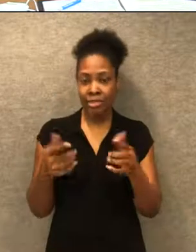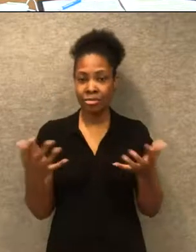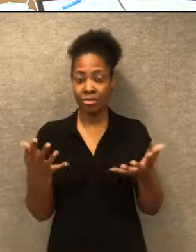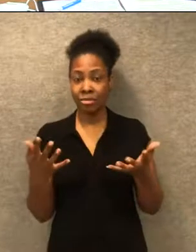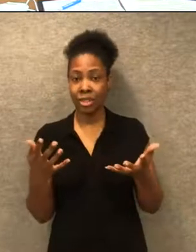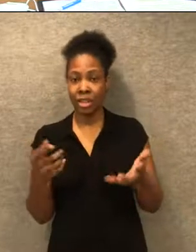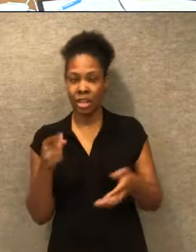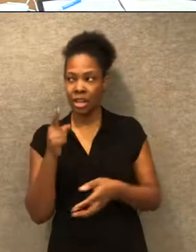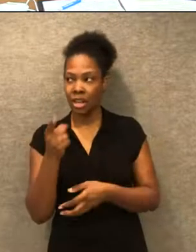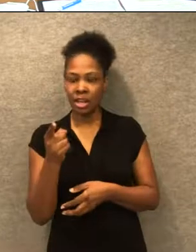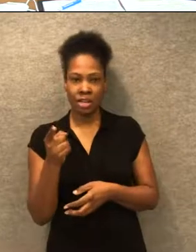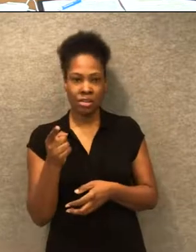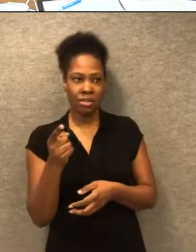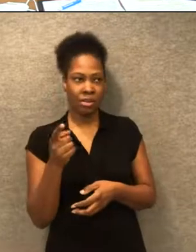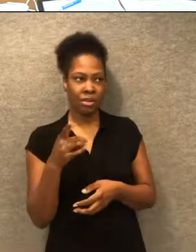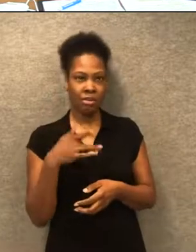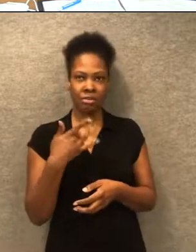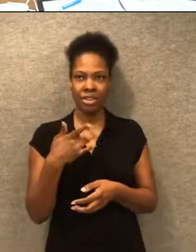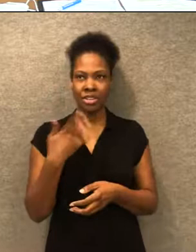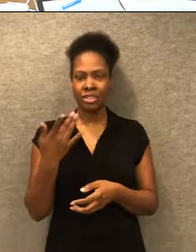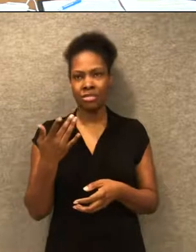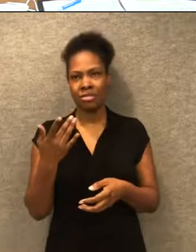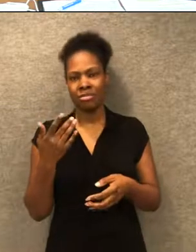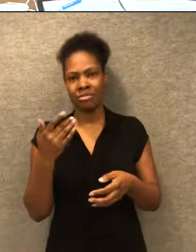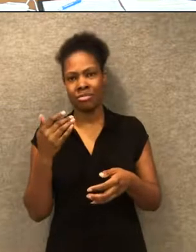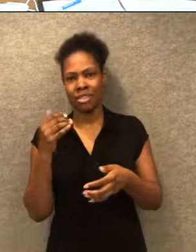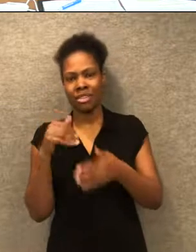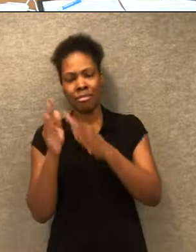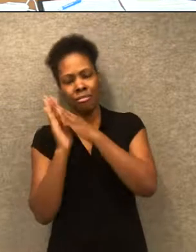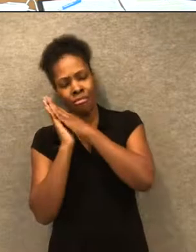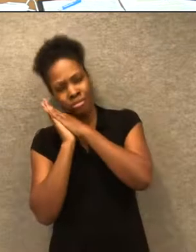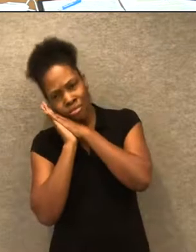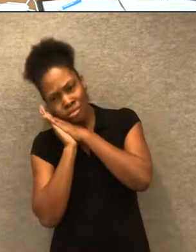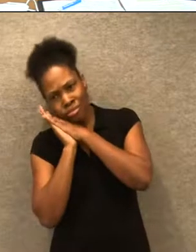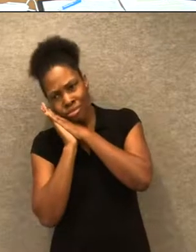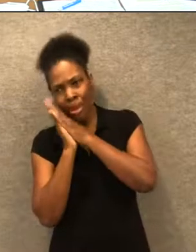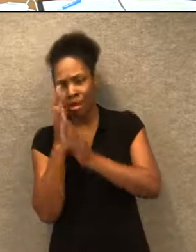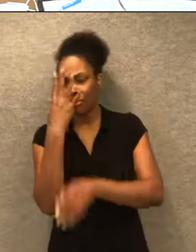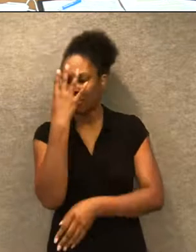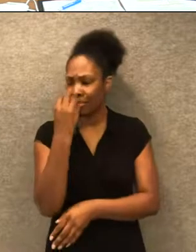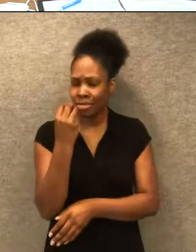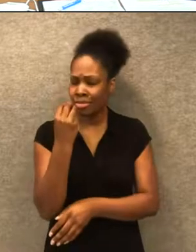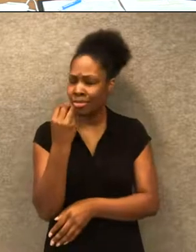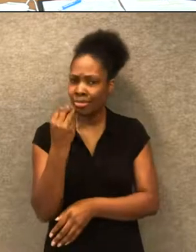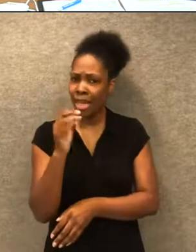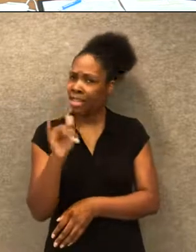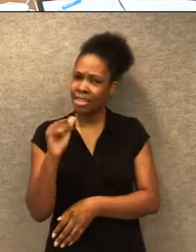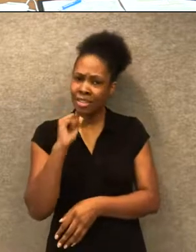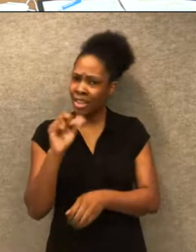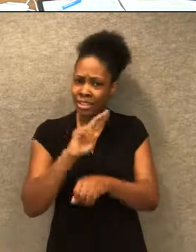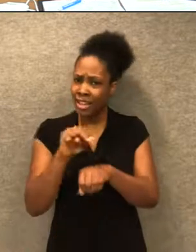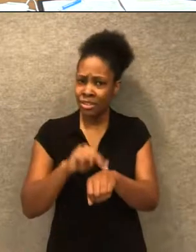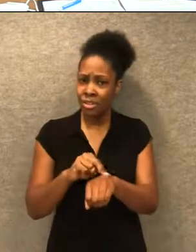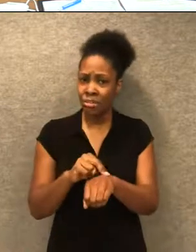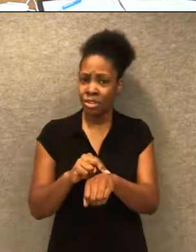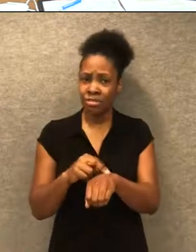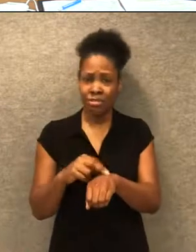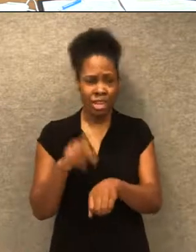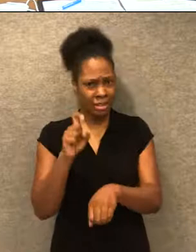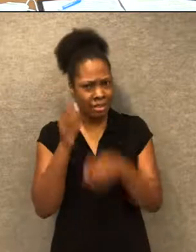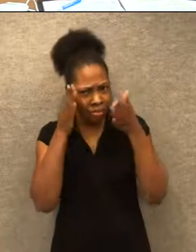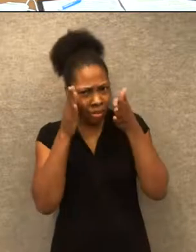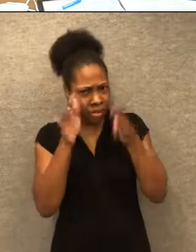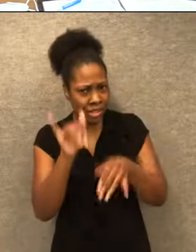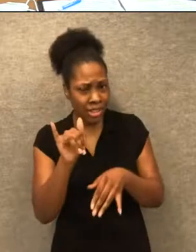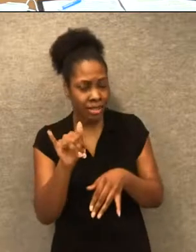are finding yourself laying in bed all day, that's not typical, right? So that's something that I would pay attention to. I think a lot of us are feeling a